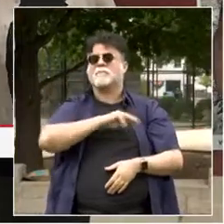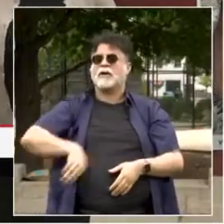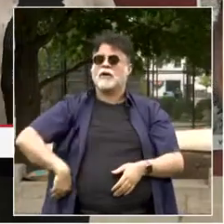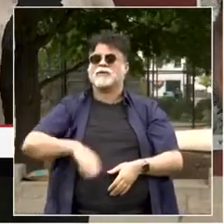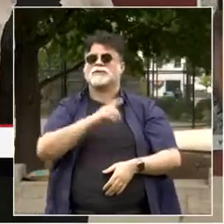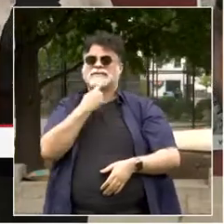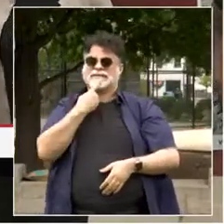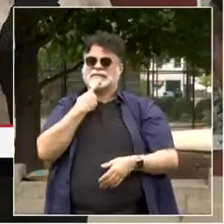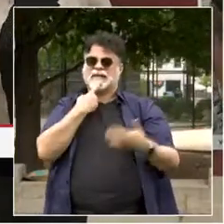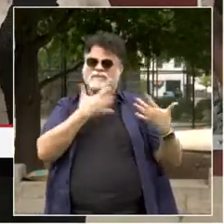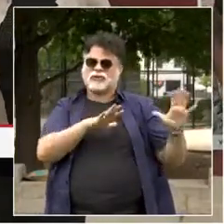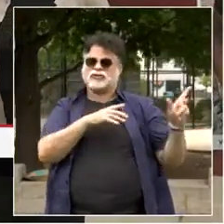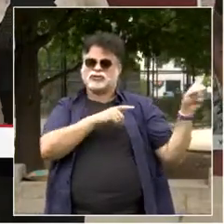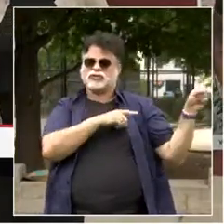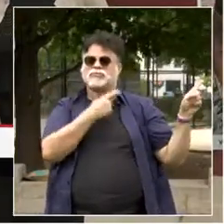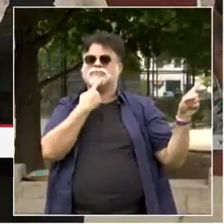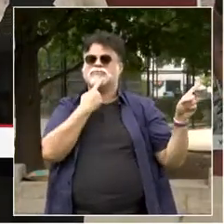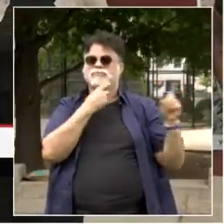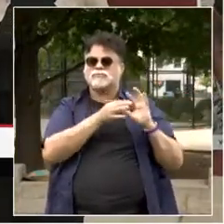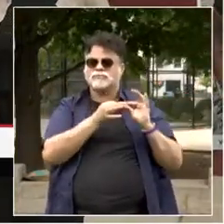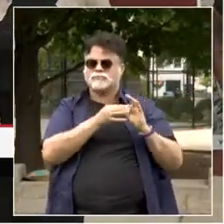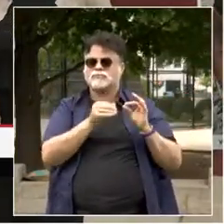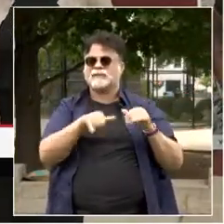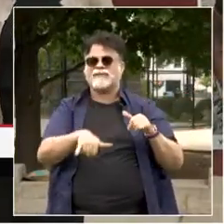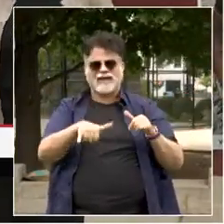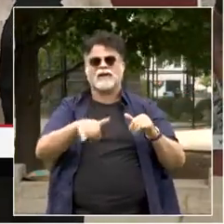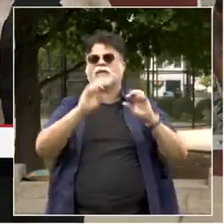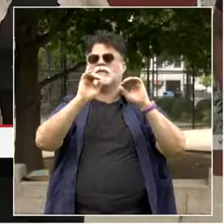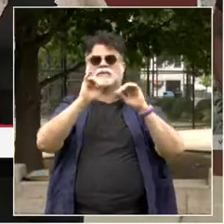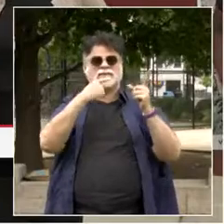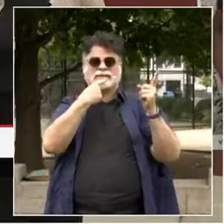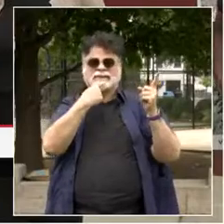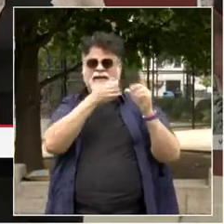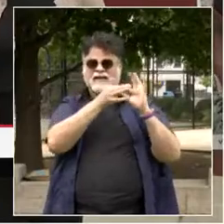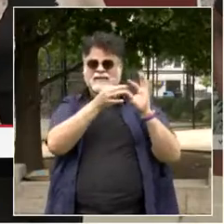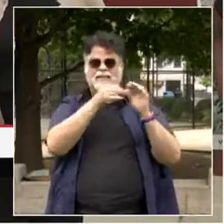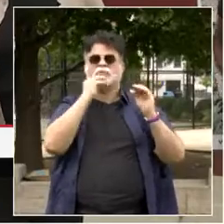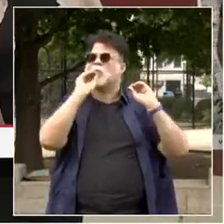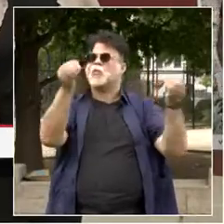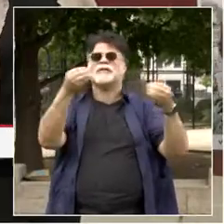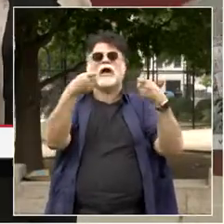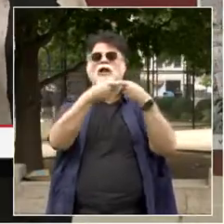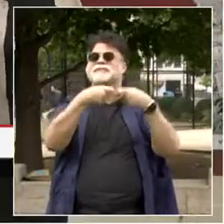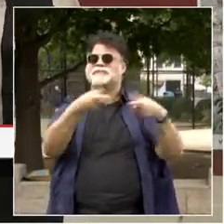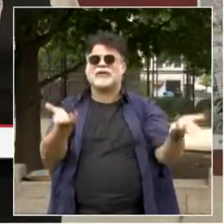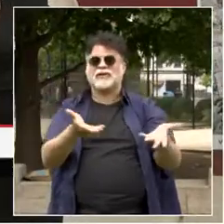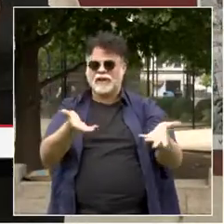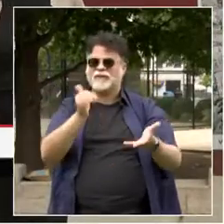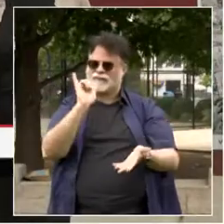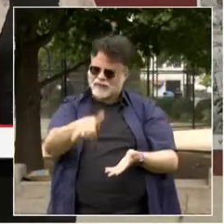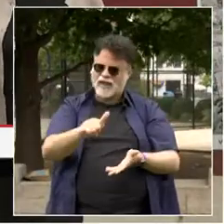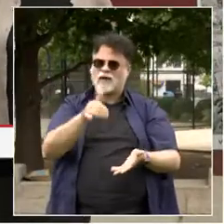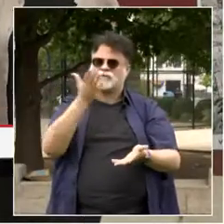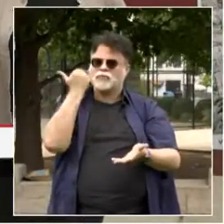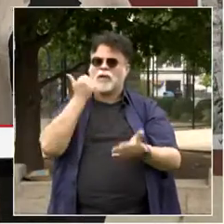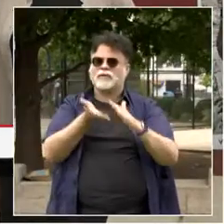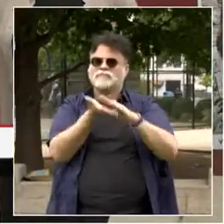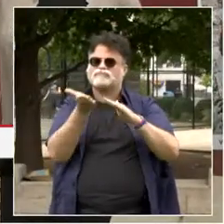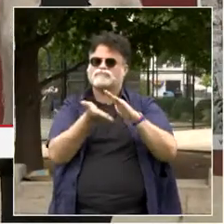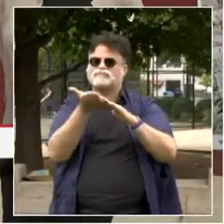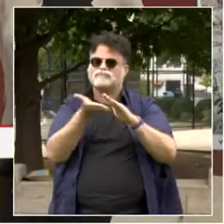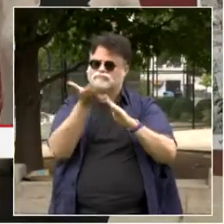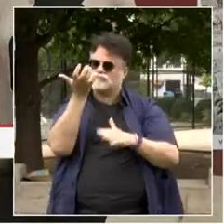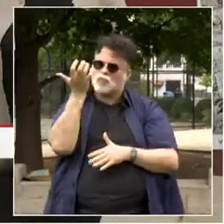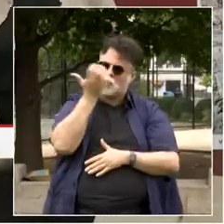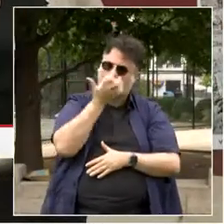recreation center in the district. Meaning that this center will run entirely, that's right, that's worth applauding. It'll run